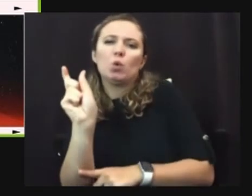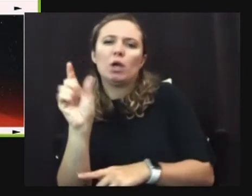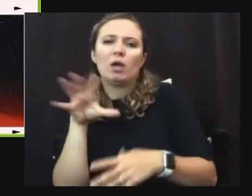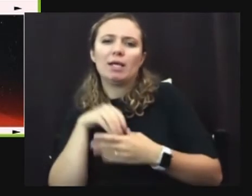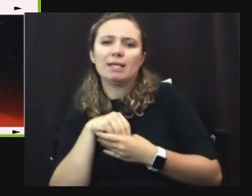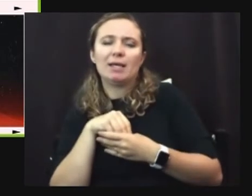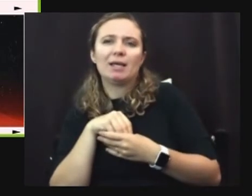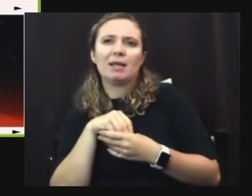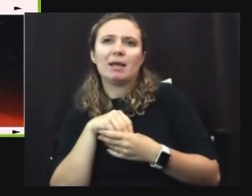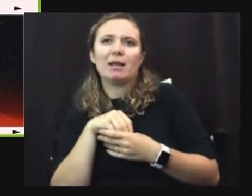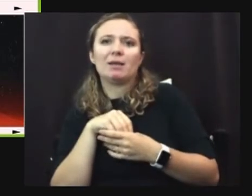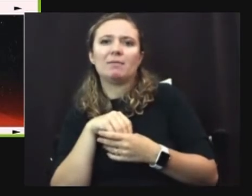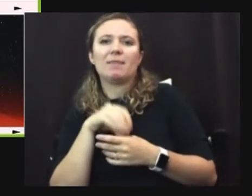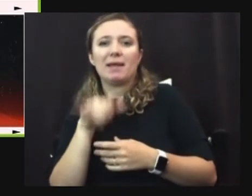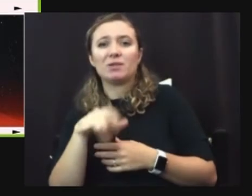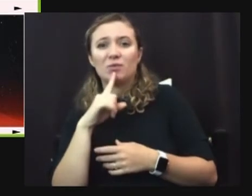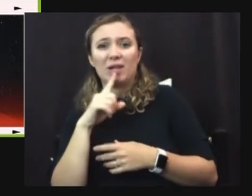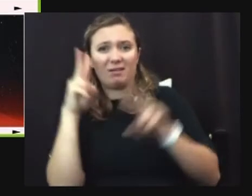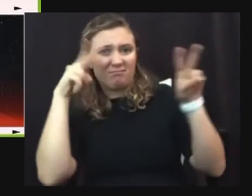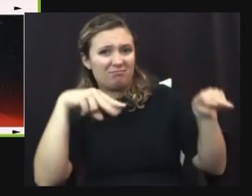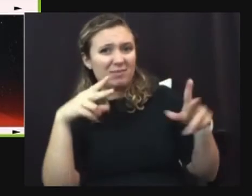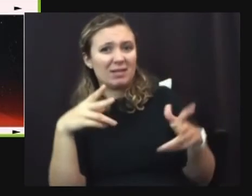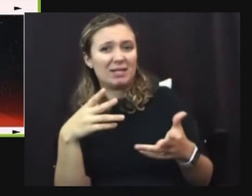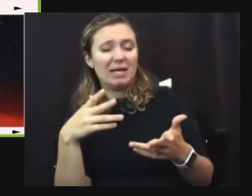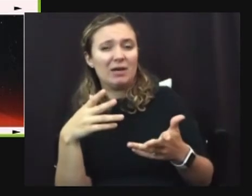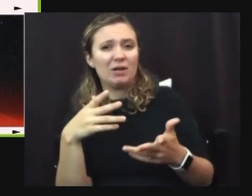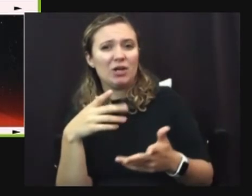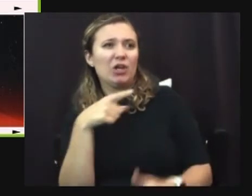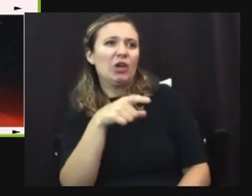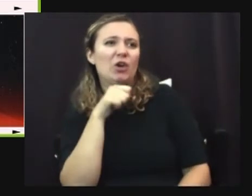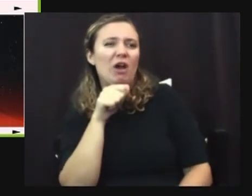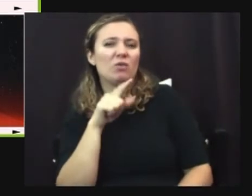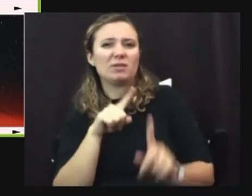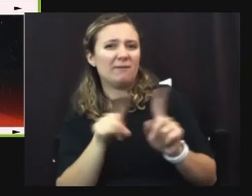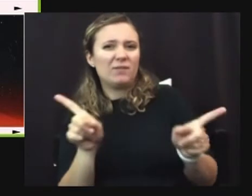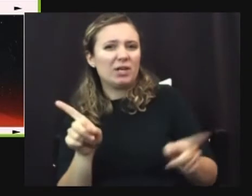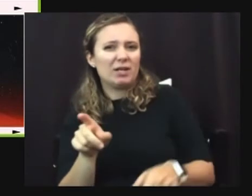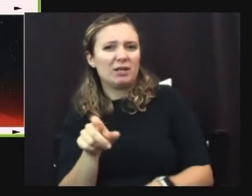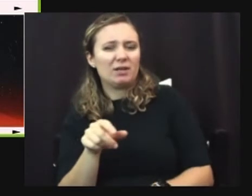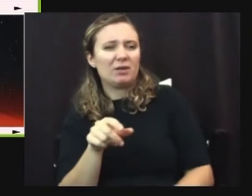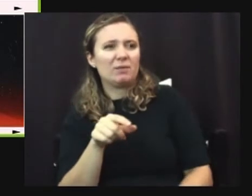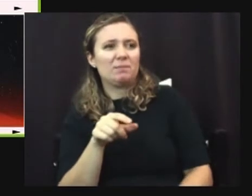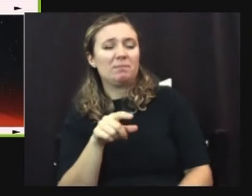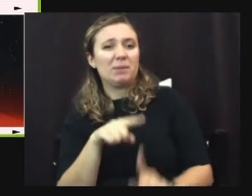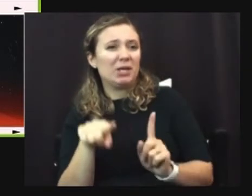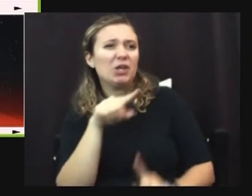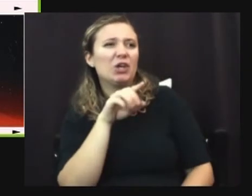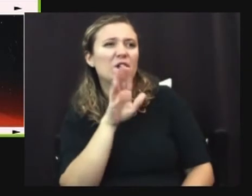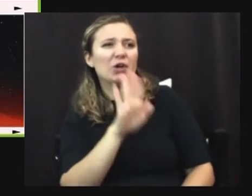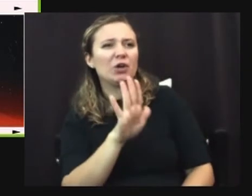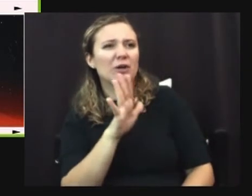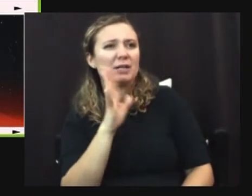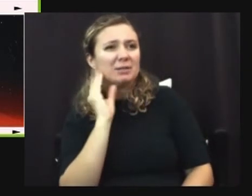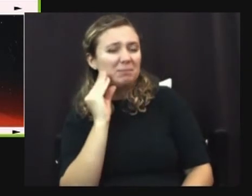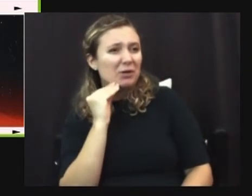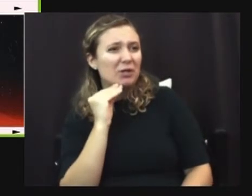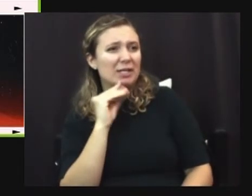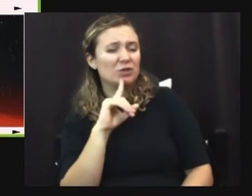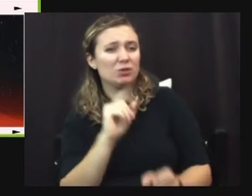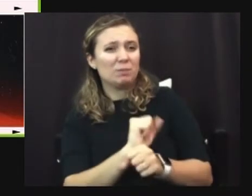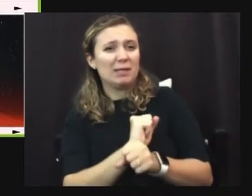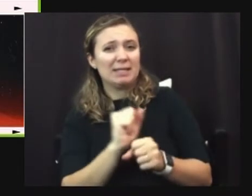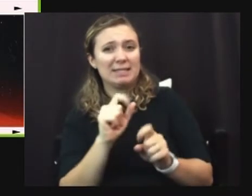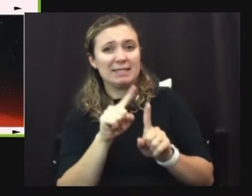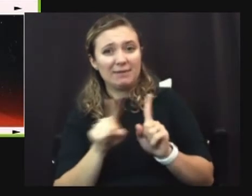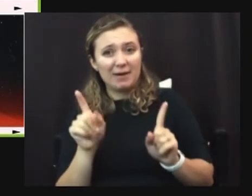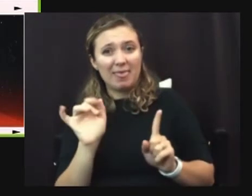to you is, I'm trying to tell you you're not so different, when everything about your life experiences is how differently